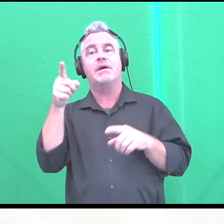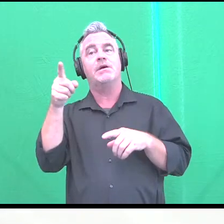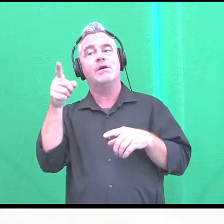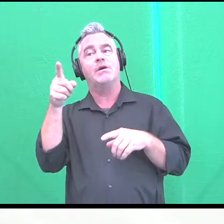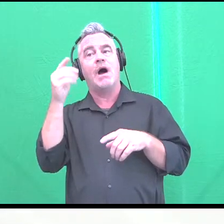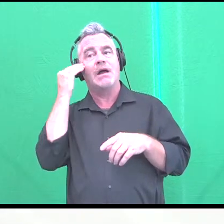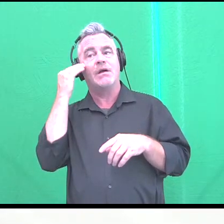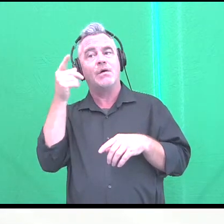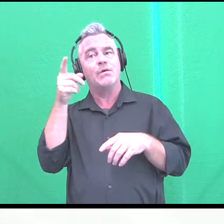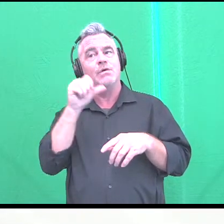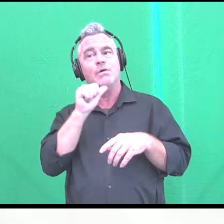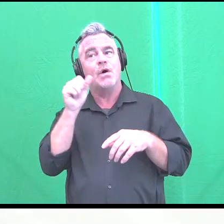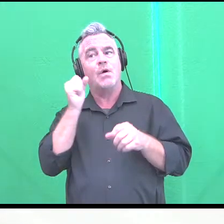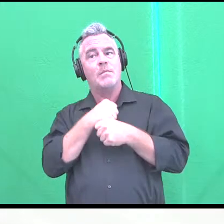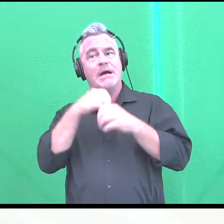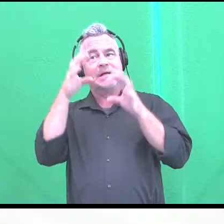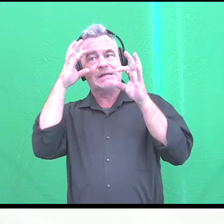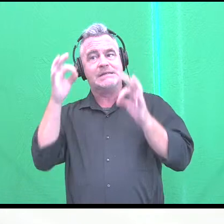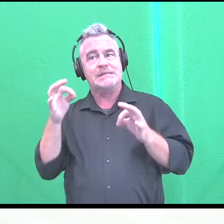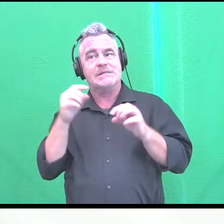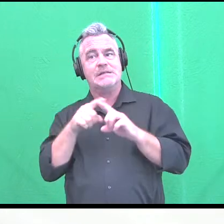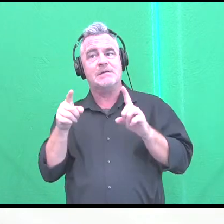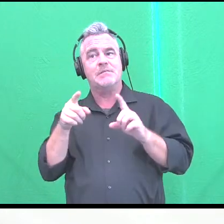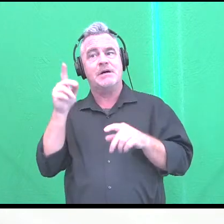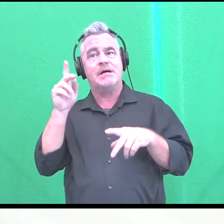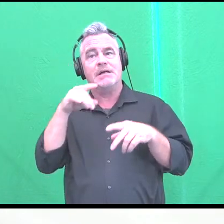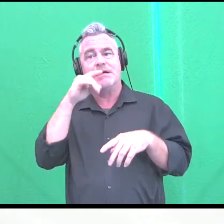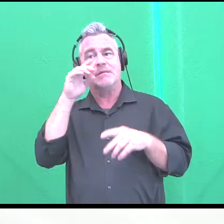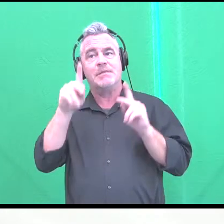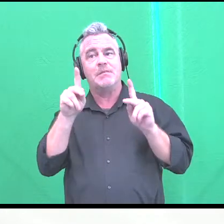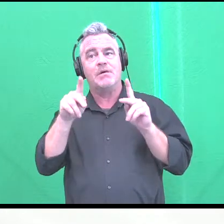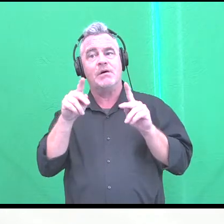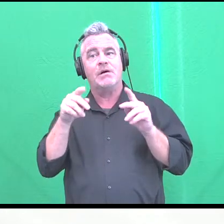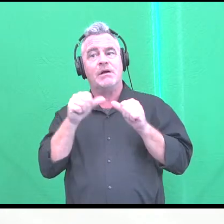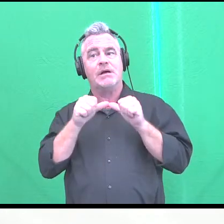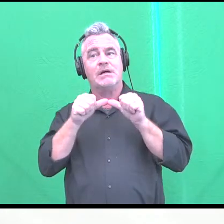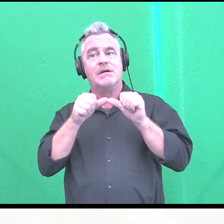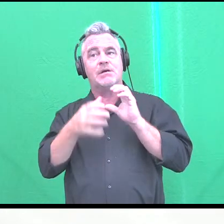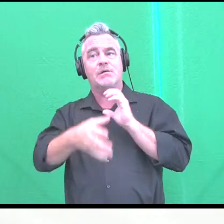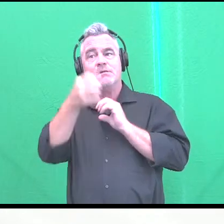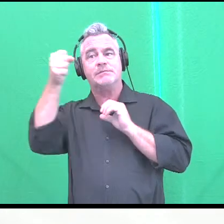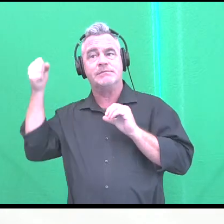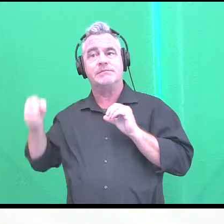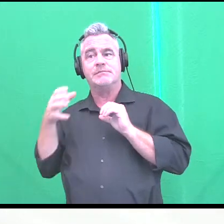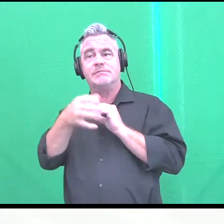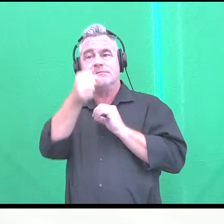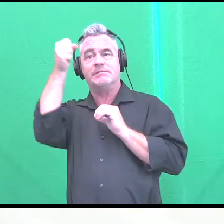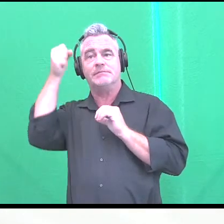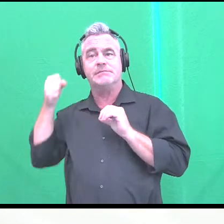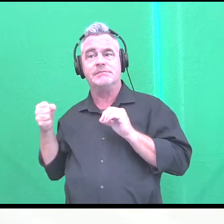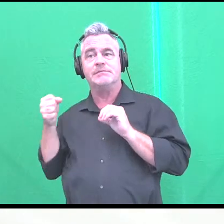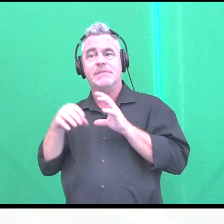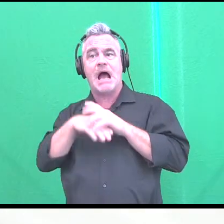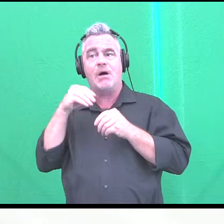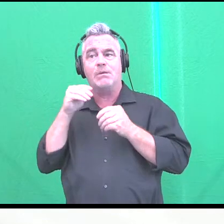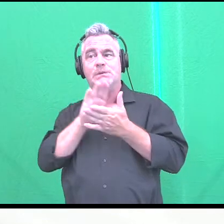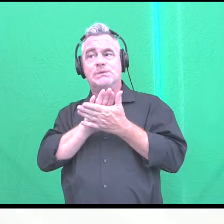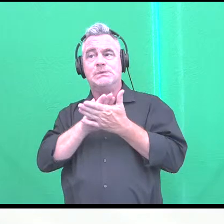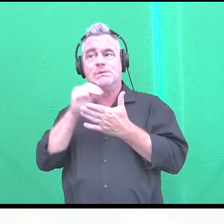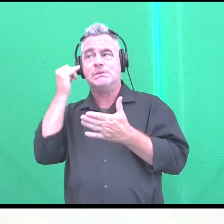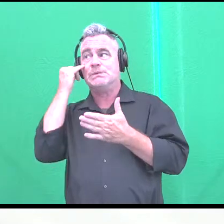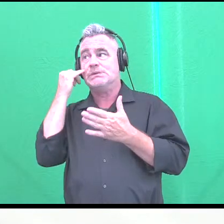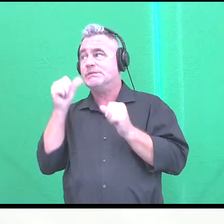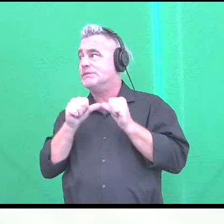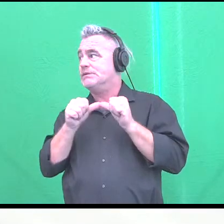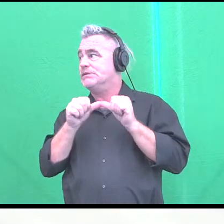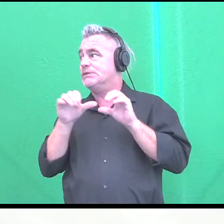up, because people are going to keep taking their kids out of school. That's all I have to say. I just want you to try to reconsider that